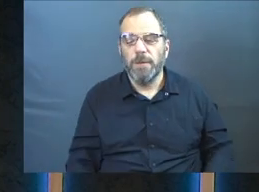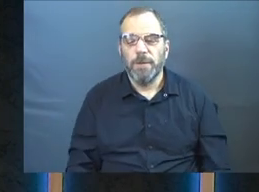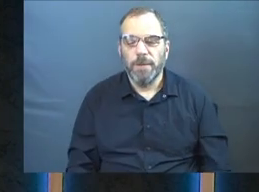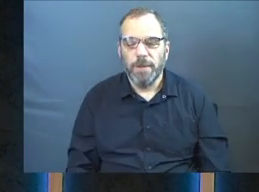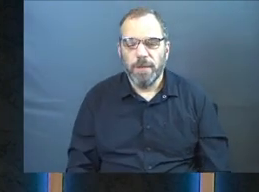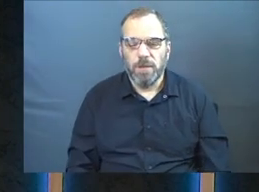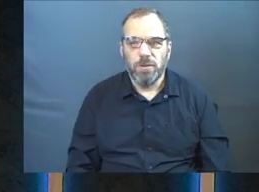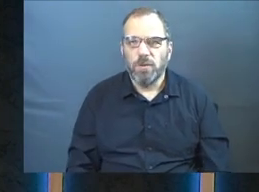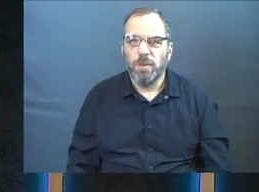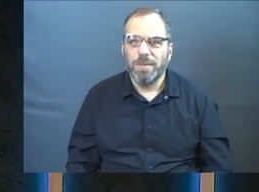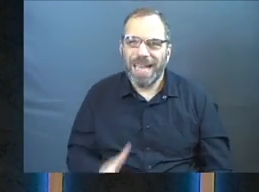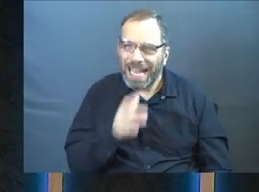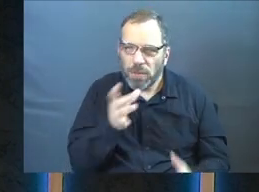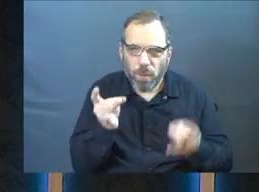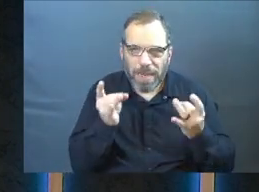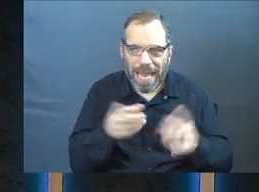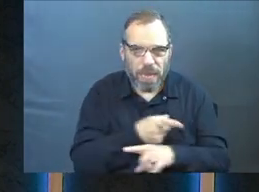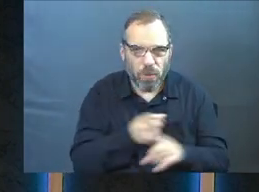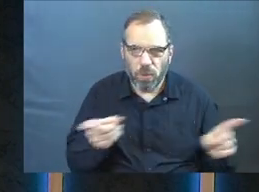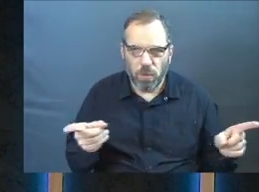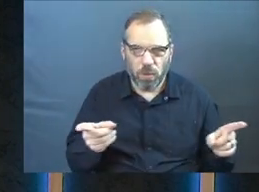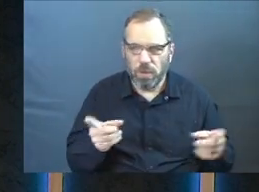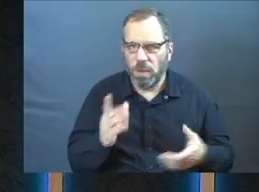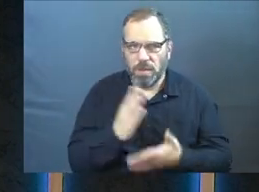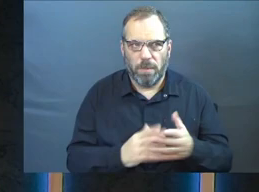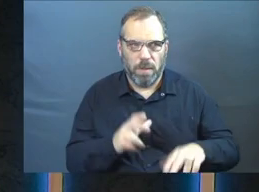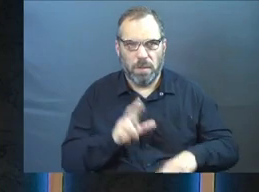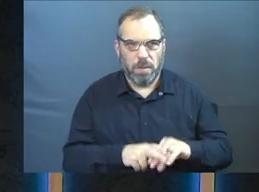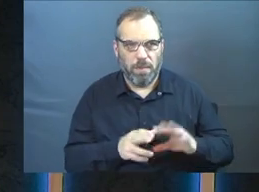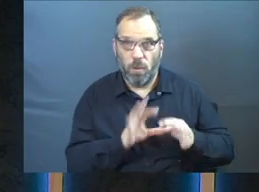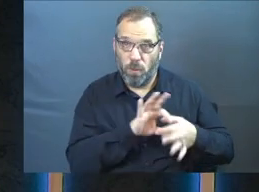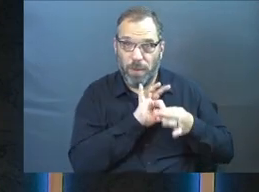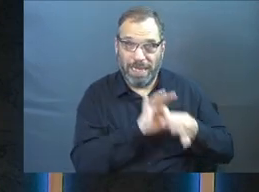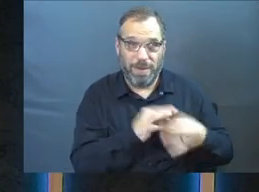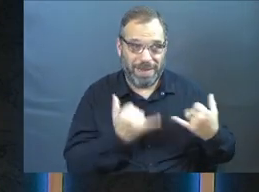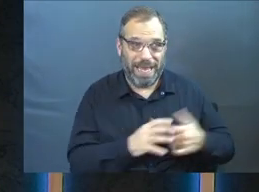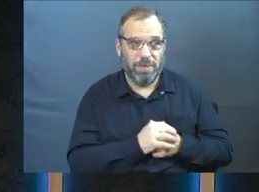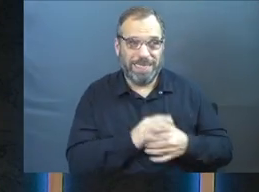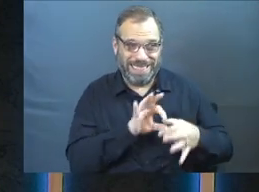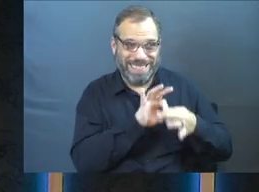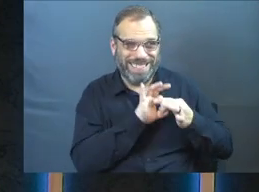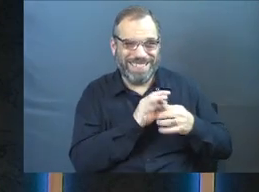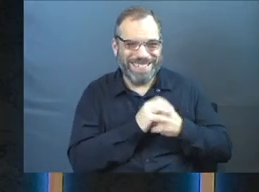So I don't hate you today. Some of you guys are in a relationship right now.